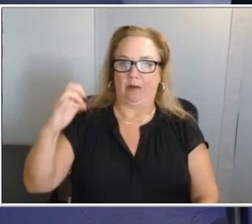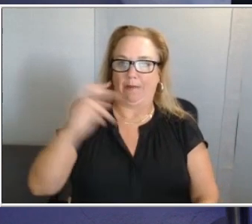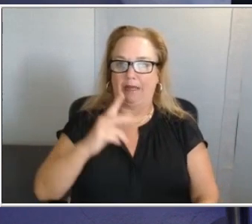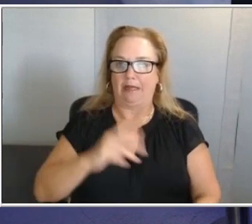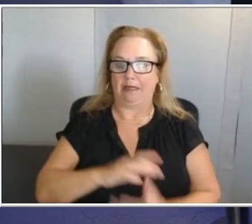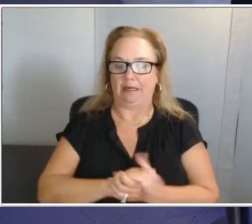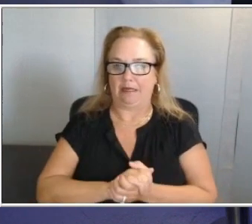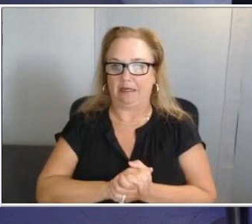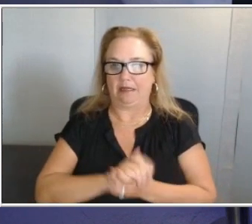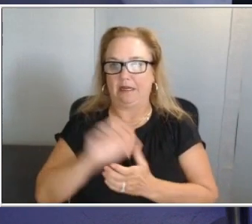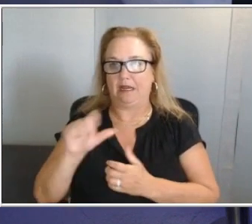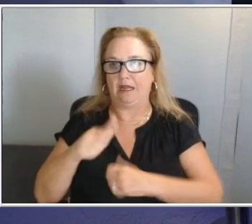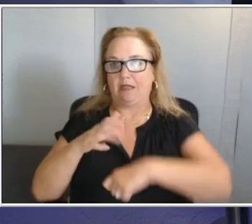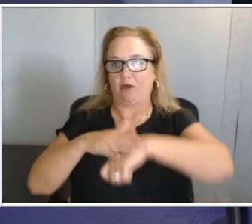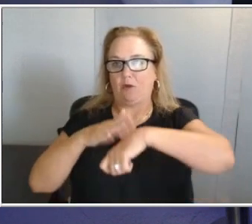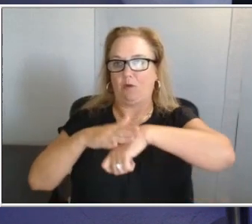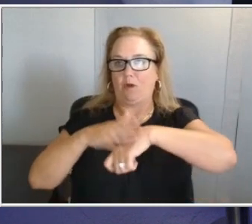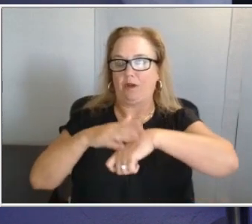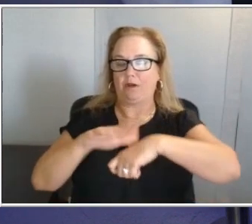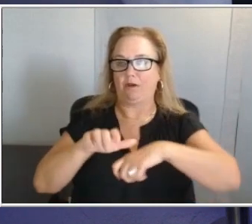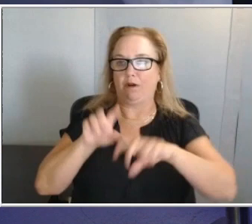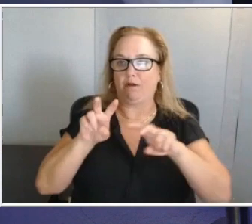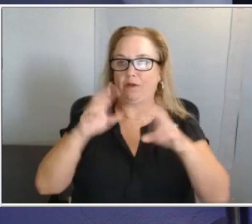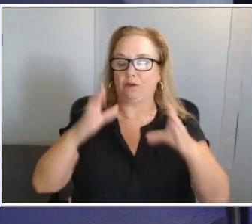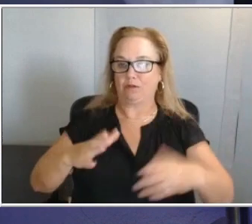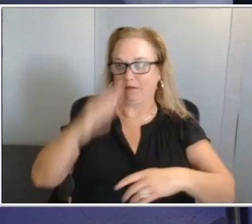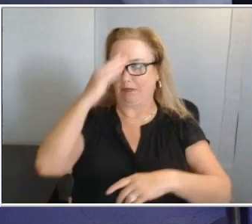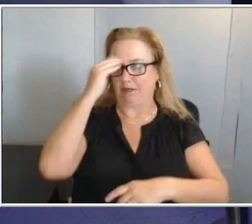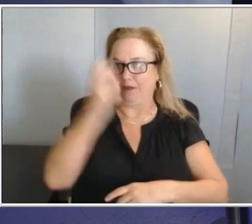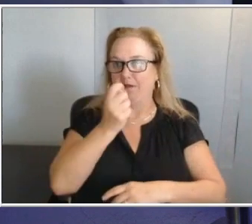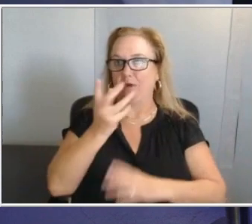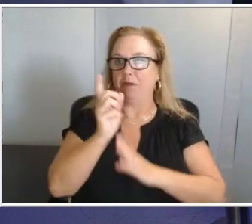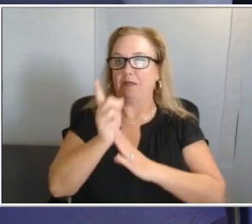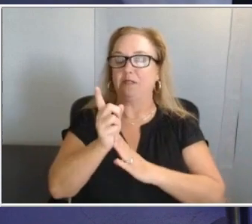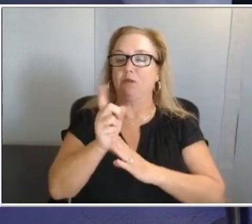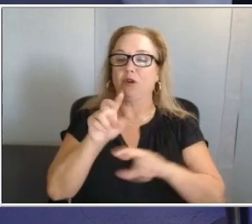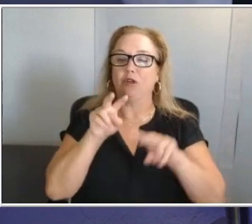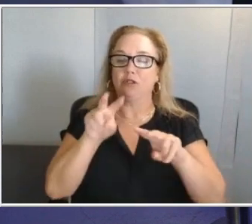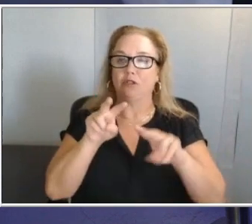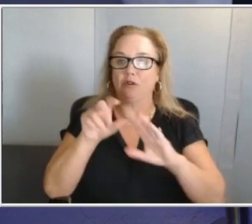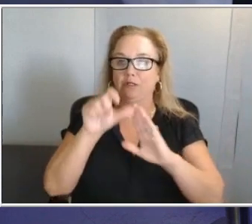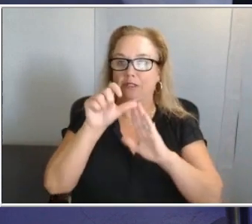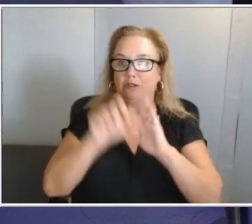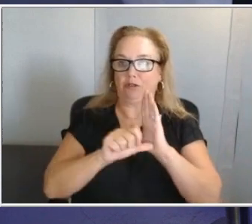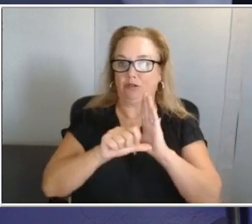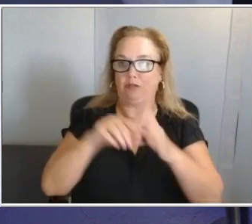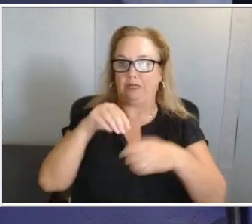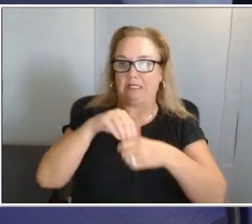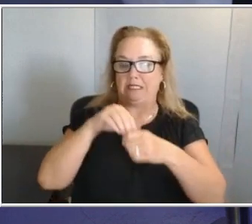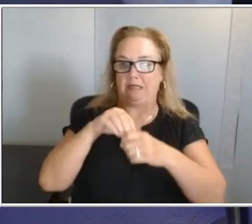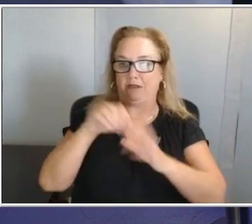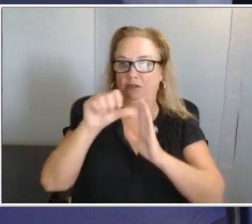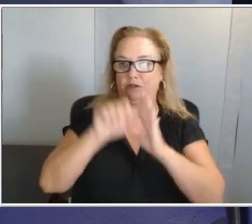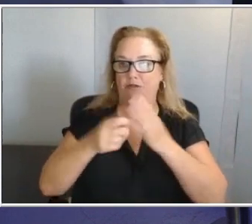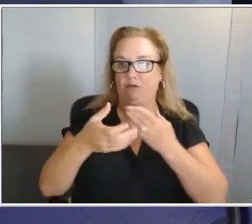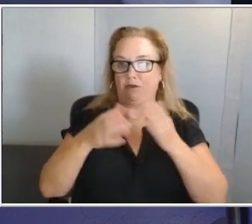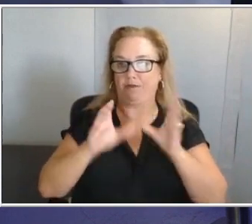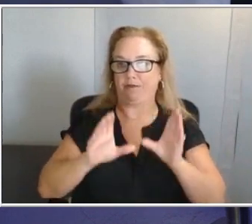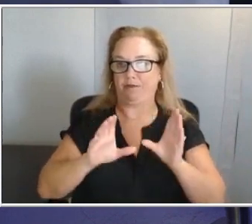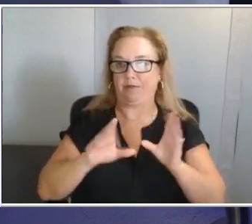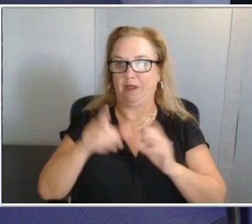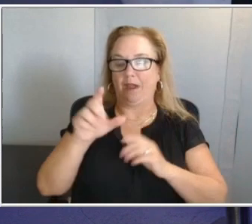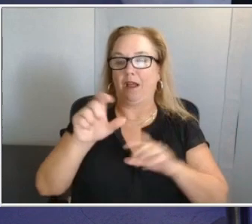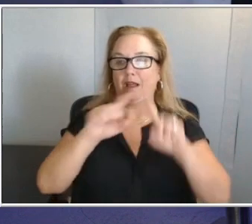give another warning to our viewers, just an alert for the next couple of minutes. We're going to be seeing some more footage from inside the operating room. You're going to see it right here on the